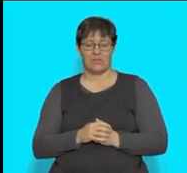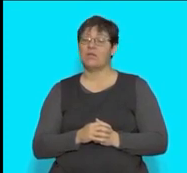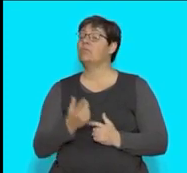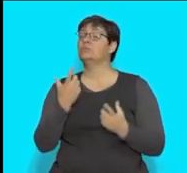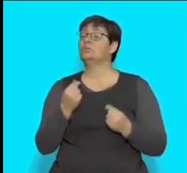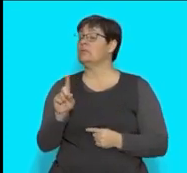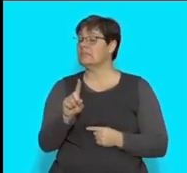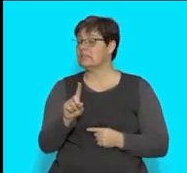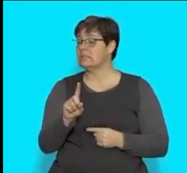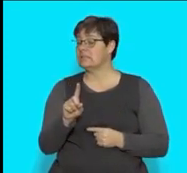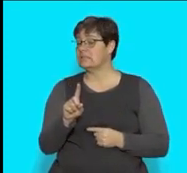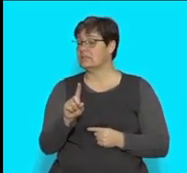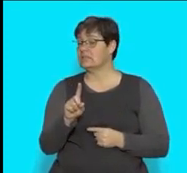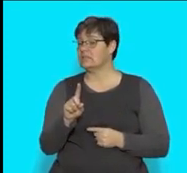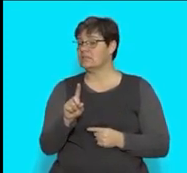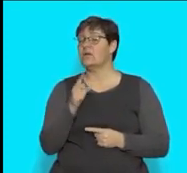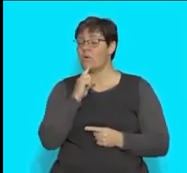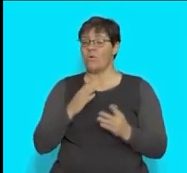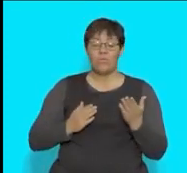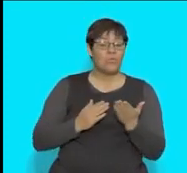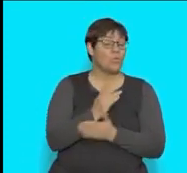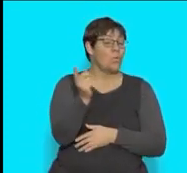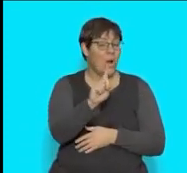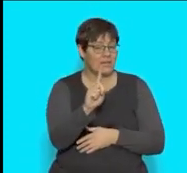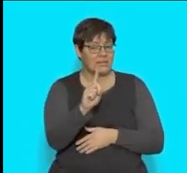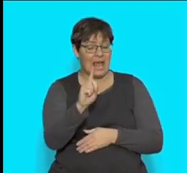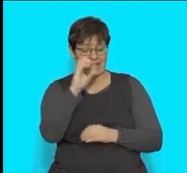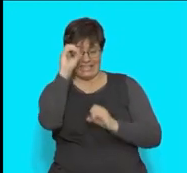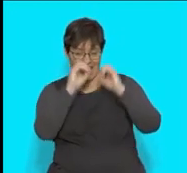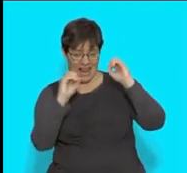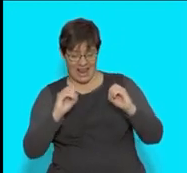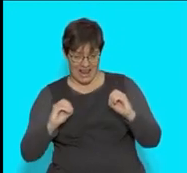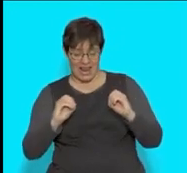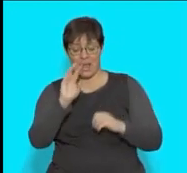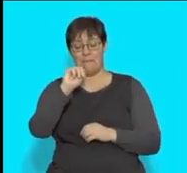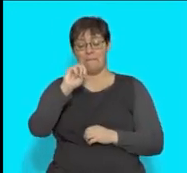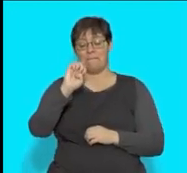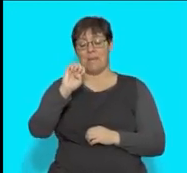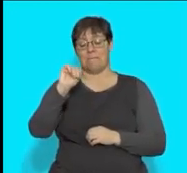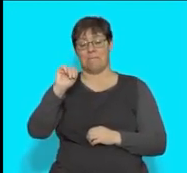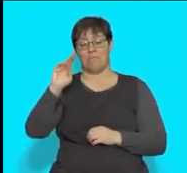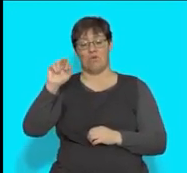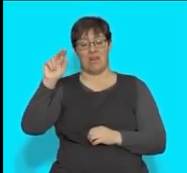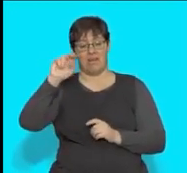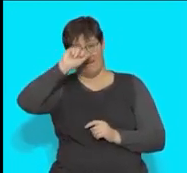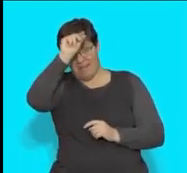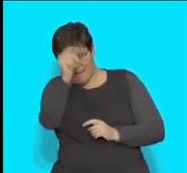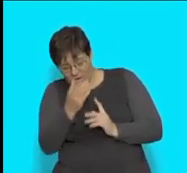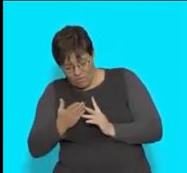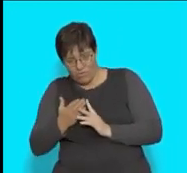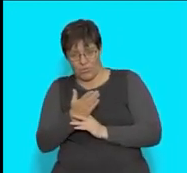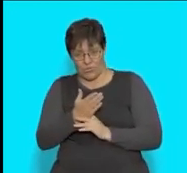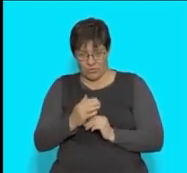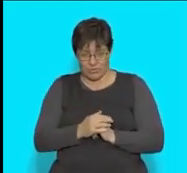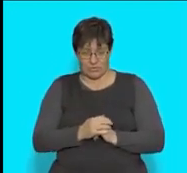go through a cell membrane. So it wasn't diffusion, right? And it's very often how a lot of,